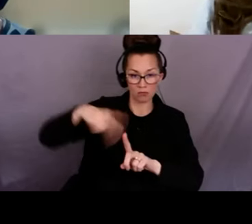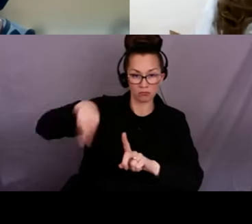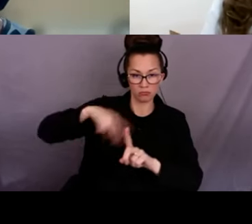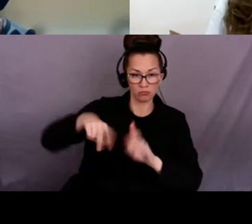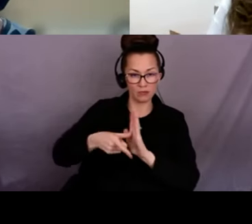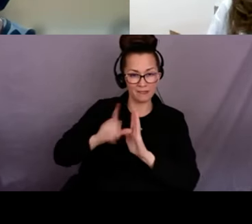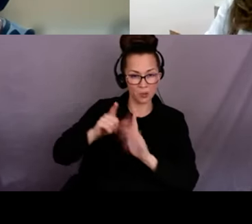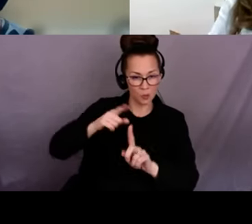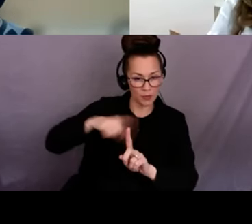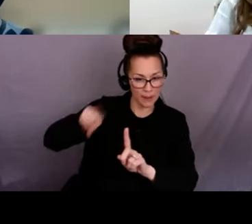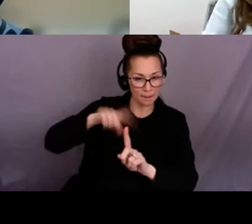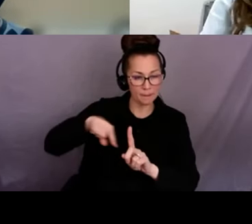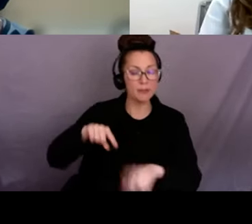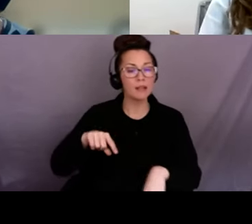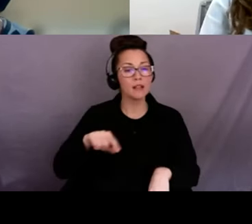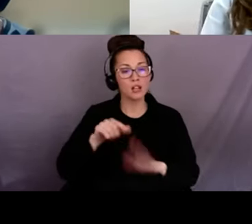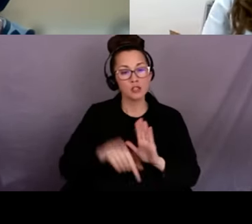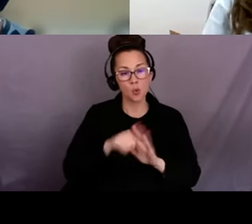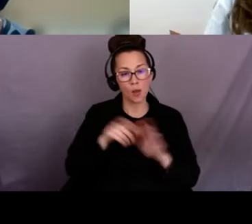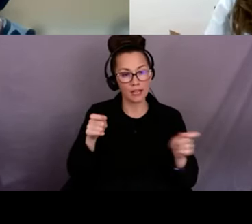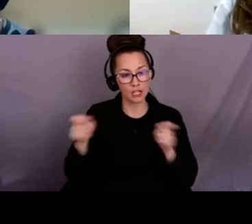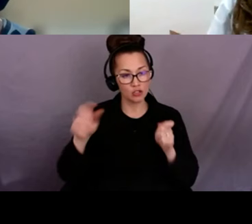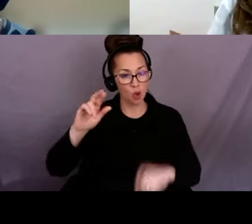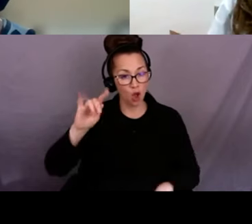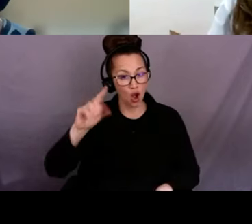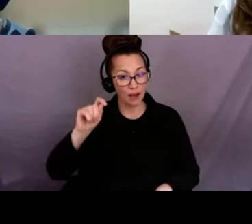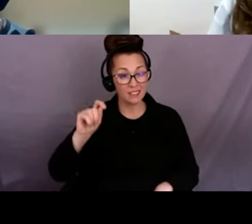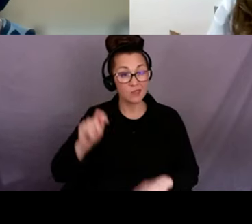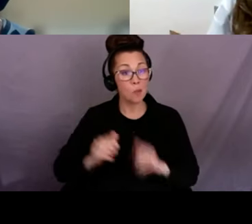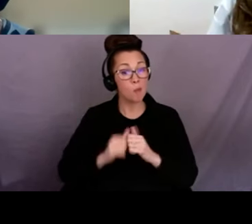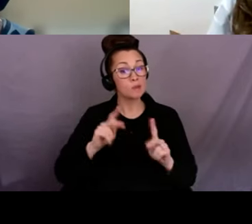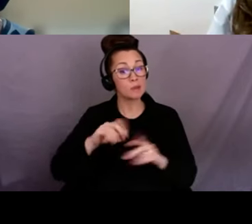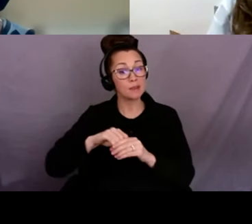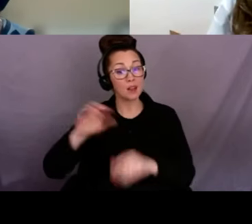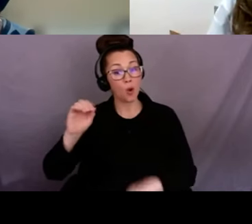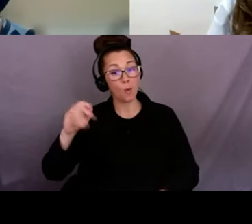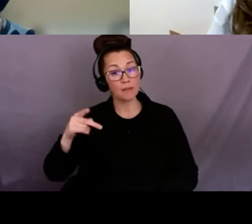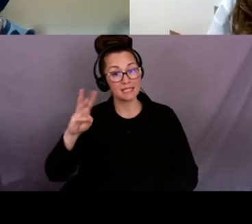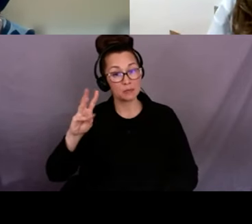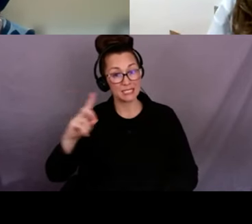that are more frequent than most people living in OPWDD certified settings.